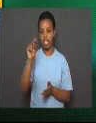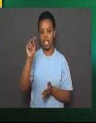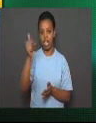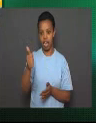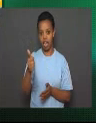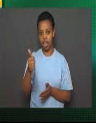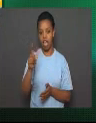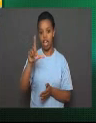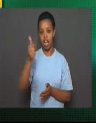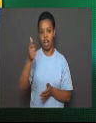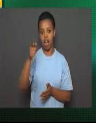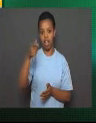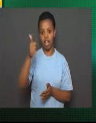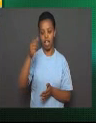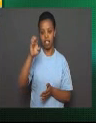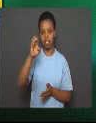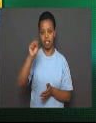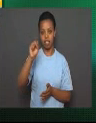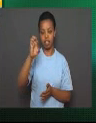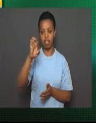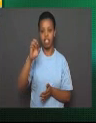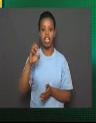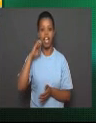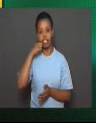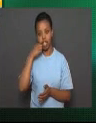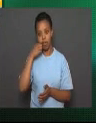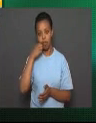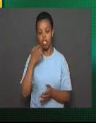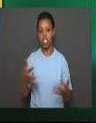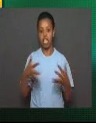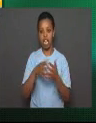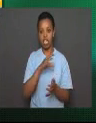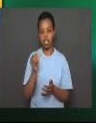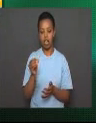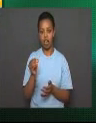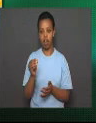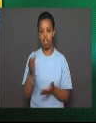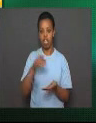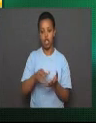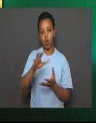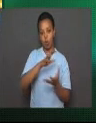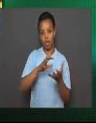DNA ligase enzyme to create recombinant plasmids.